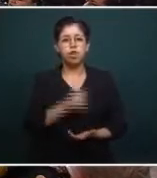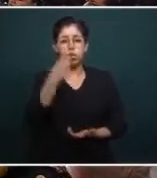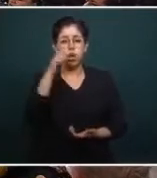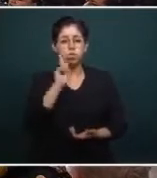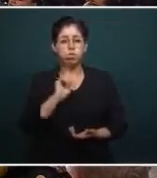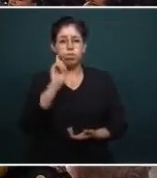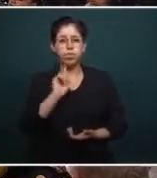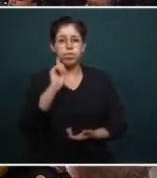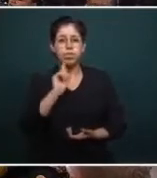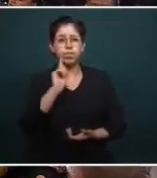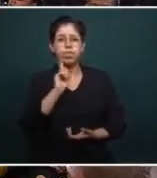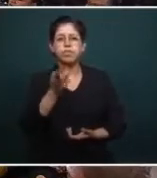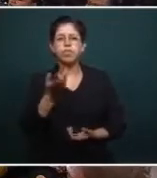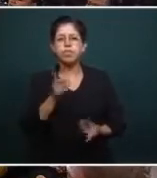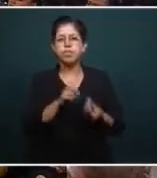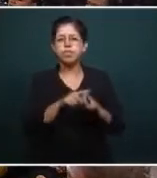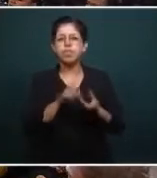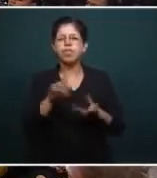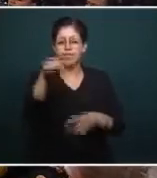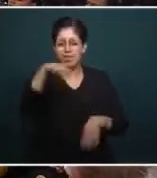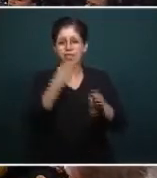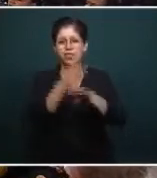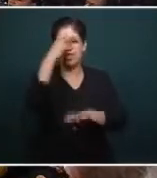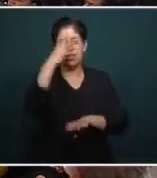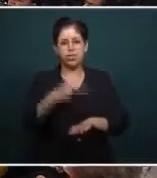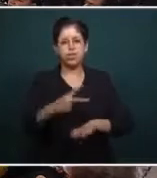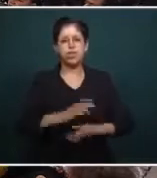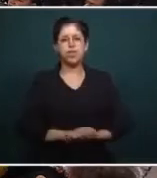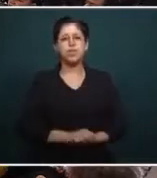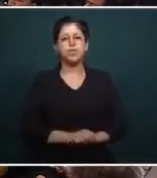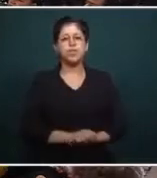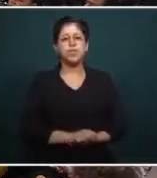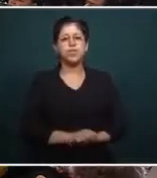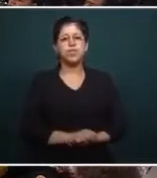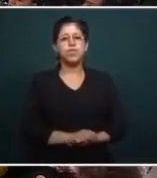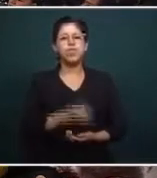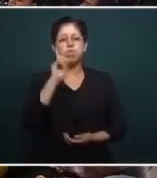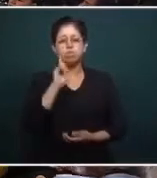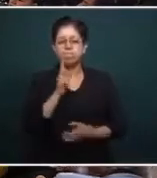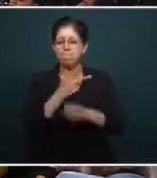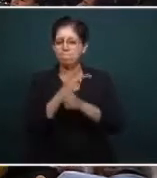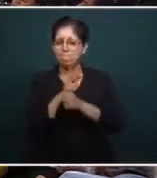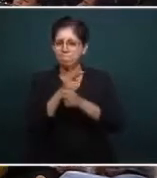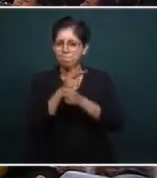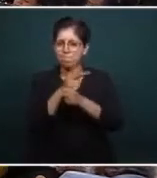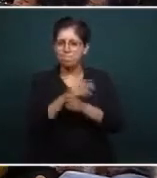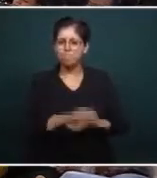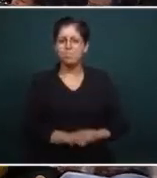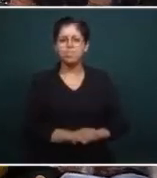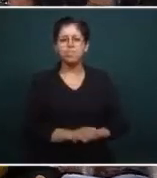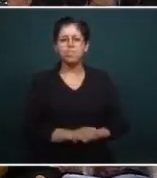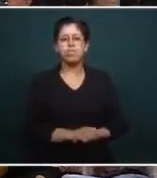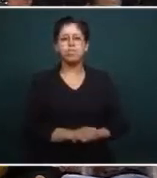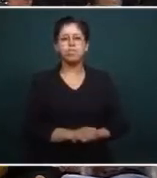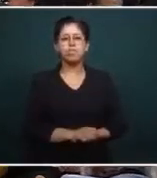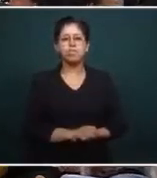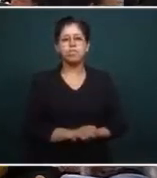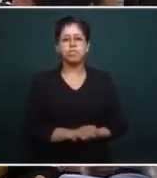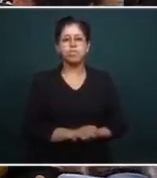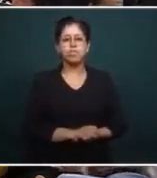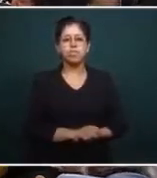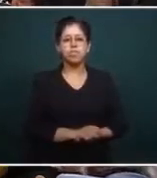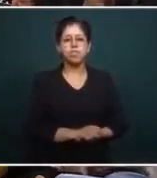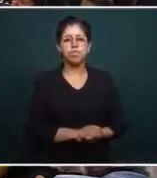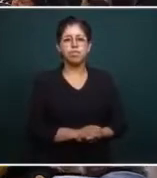mujer We'll start with a lady del Estado de México, from the state of Mexico dedicada al periodismo. that's dedicated to periodicals. There she